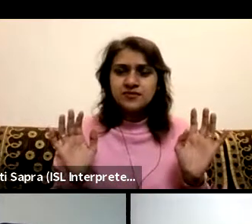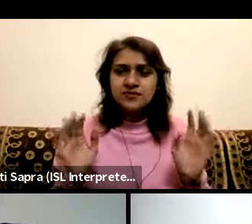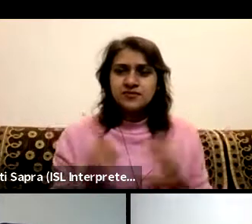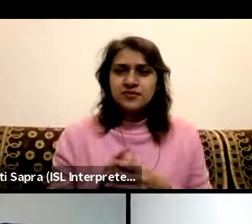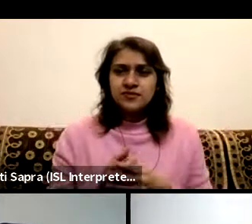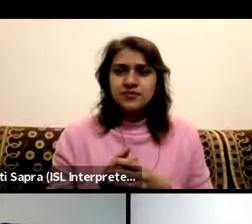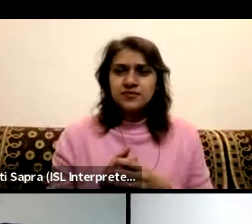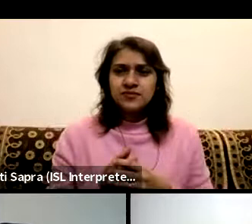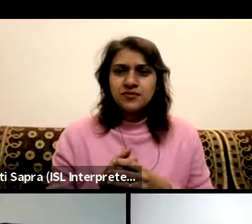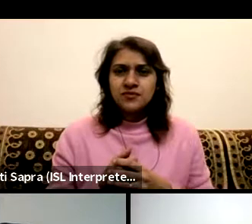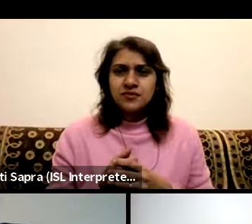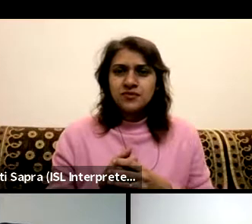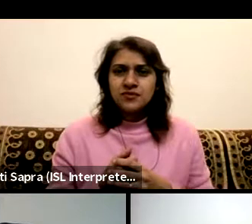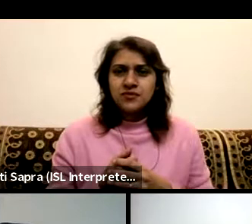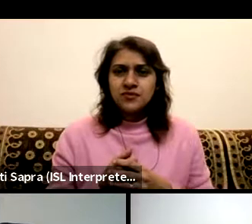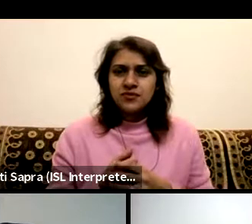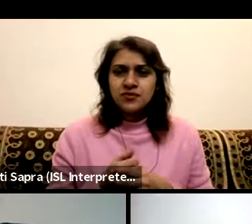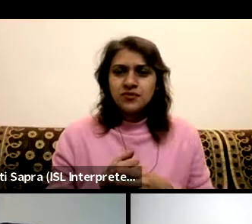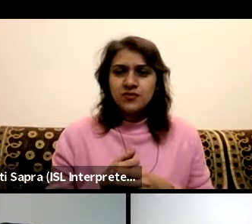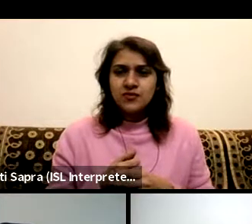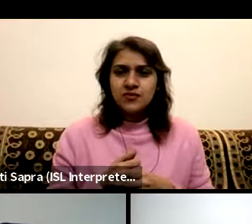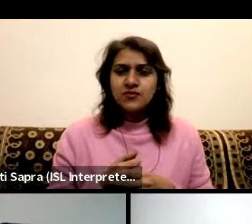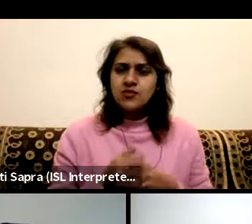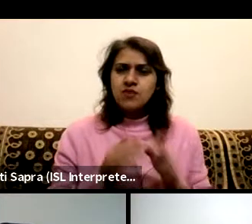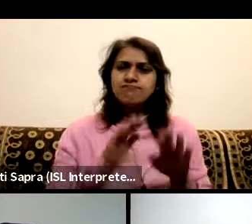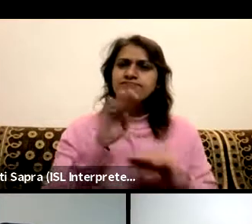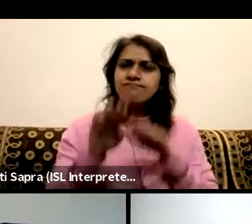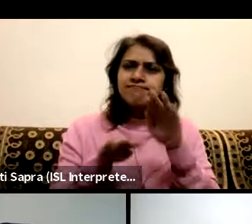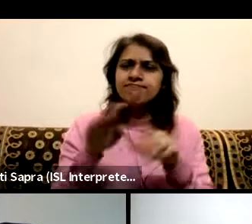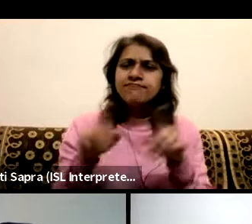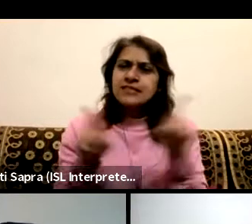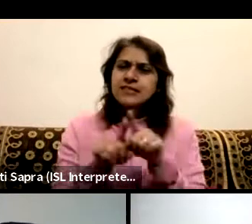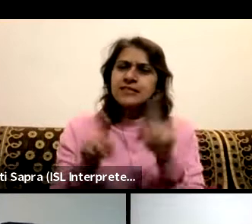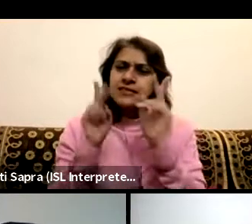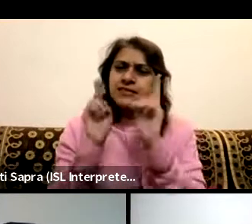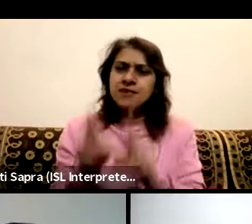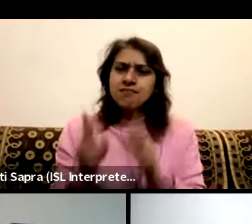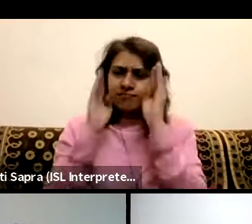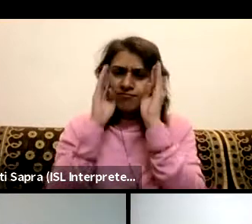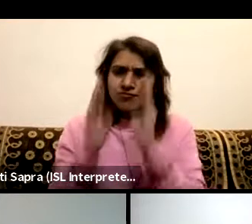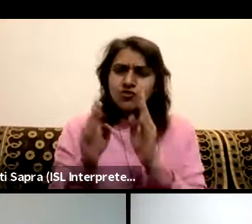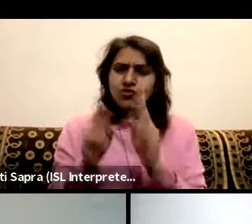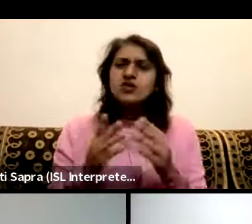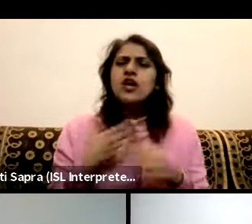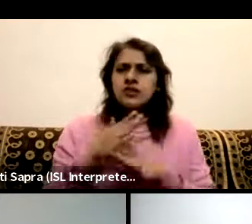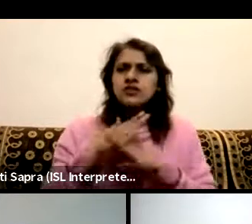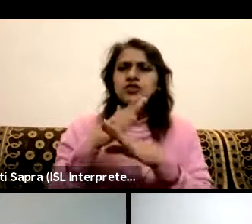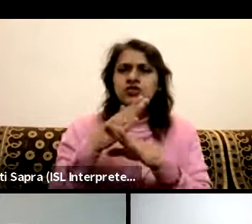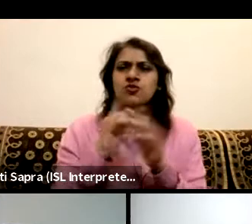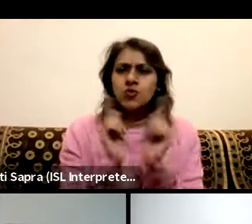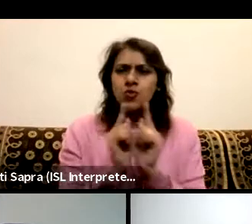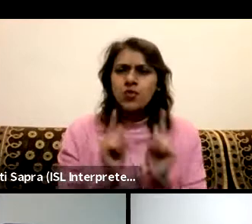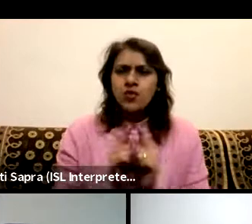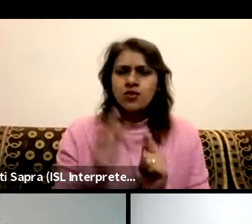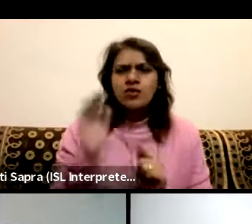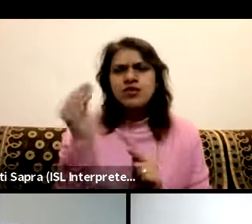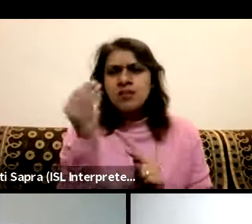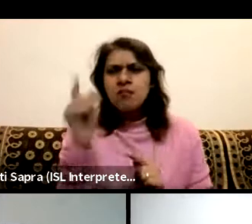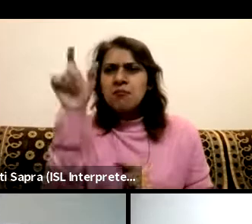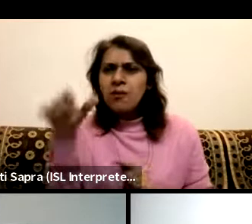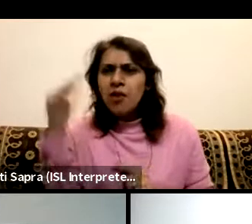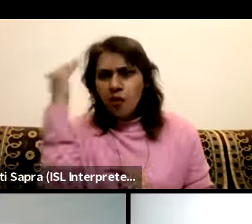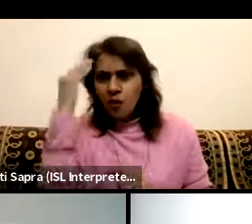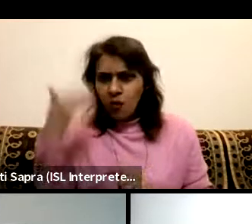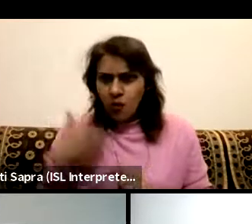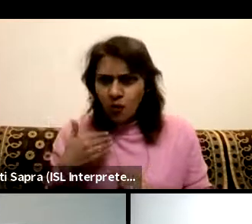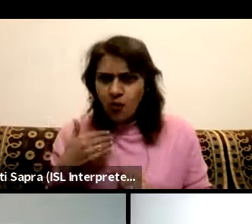more towards the aging mode. So I'll share some of my talks, but some of you know me or some of you don't